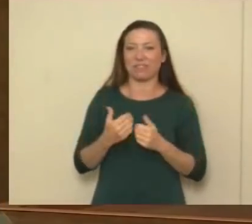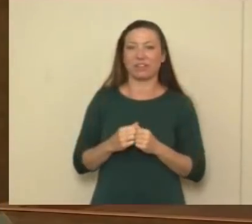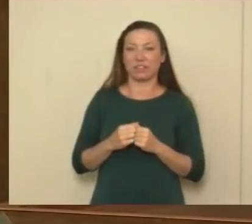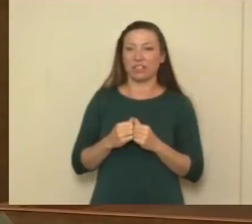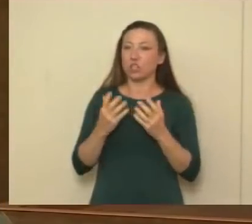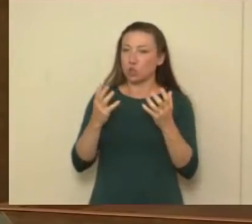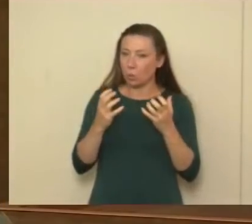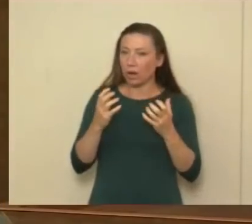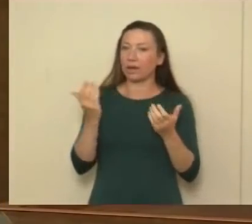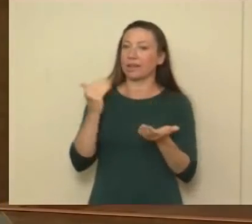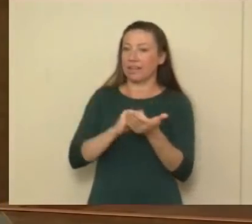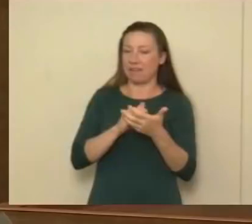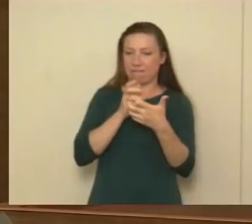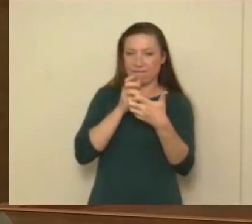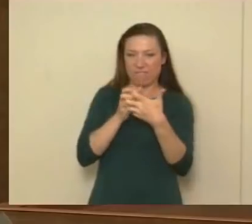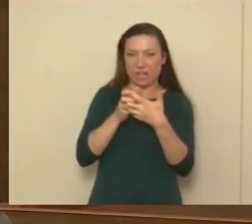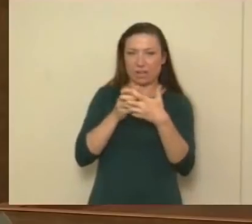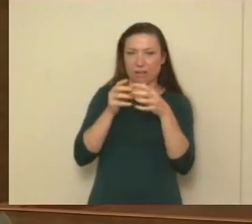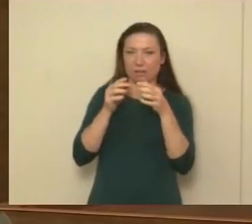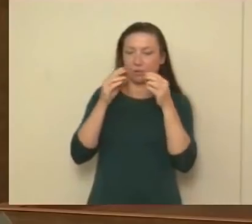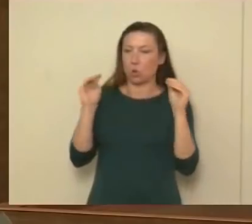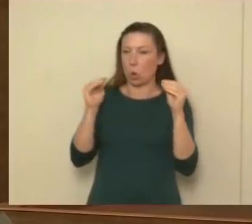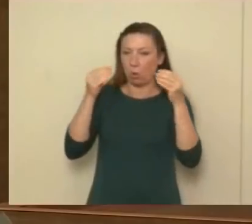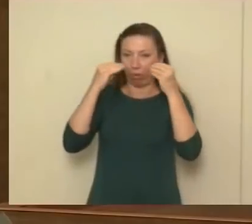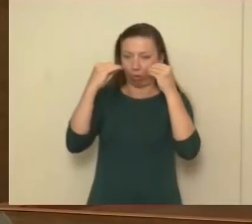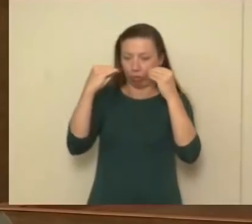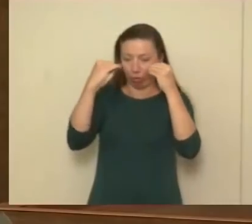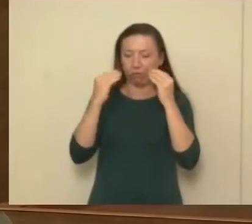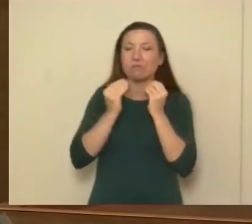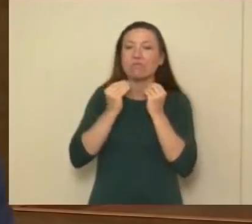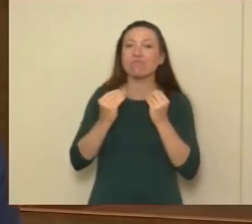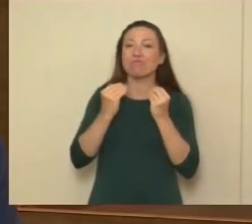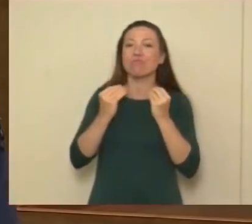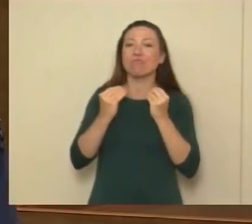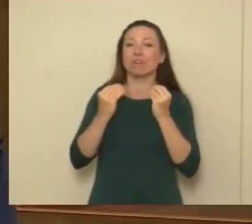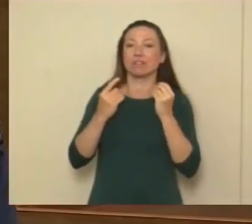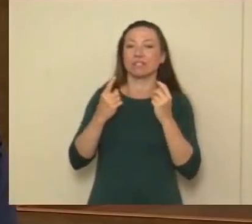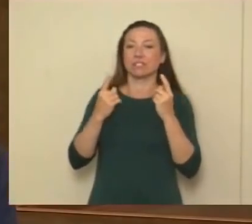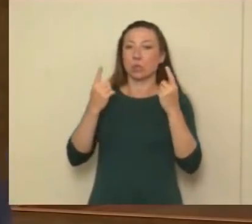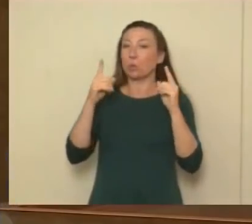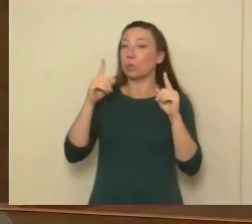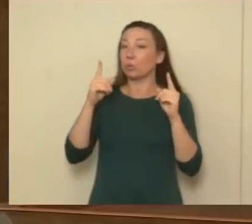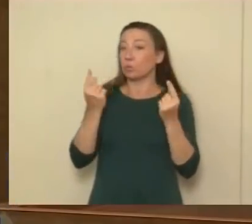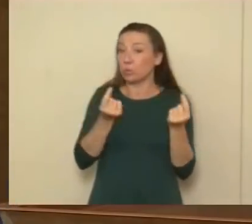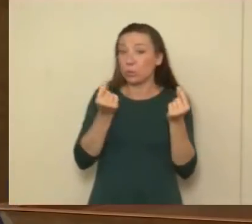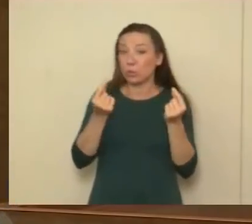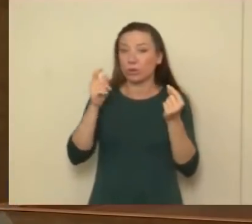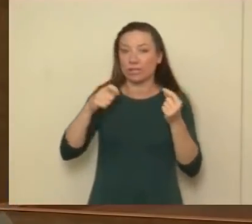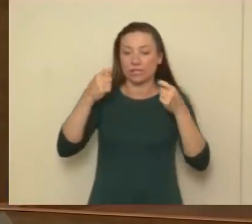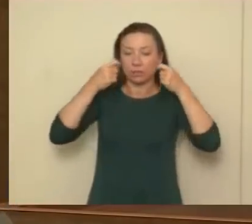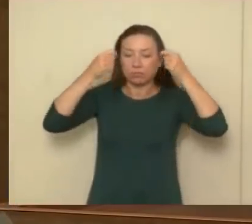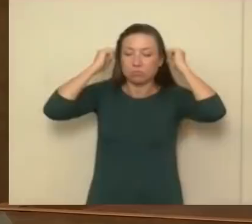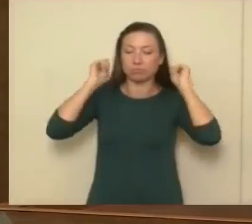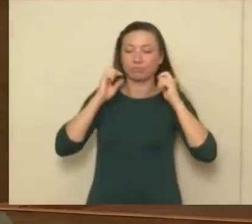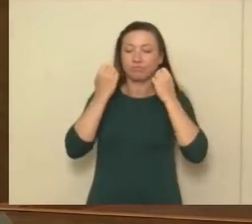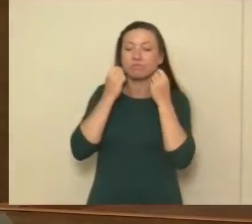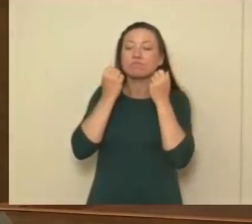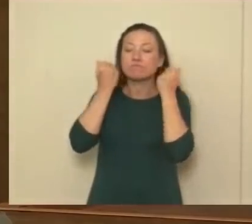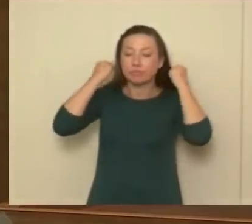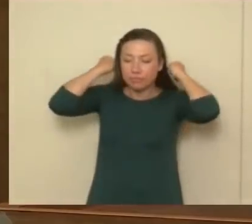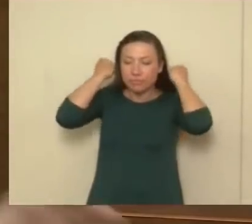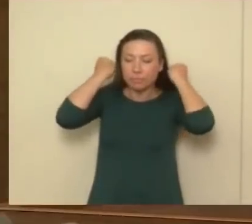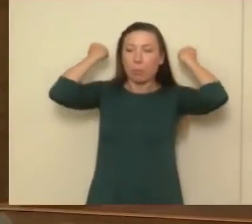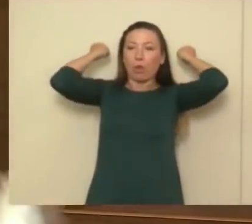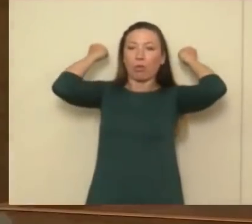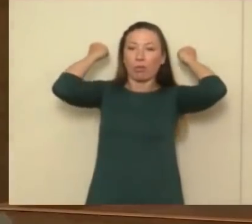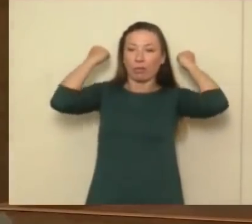around the nose because it pushes out at the top and around the chin. So you want to tighten your straps to make sure that's very tight as well.